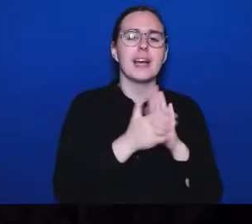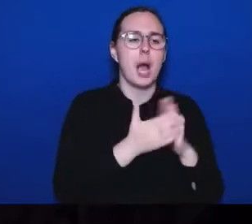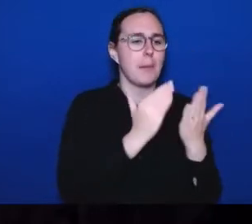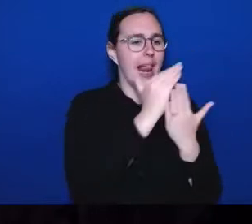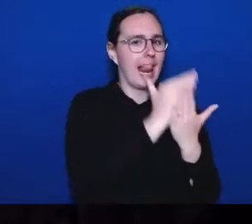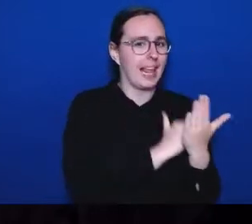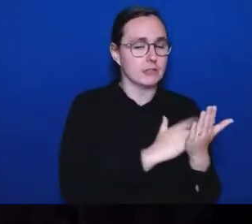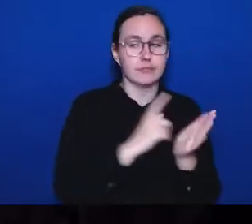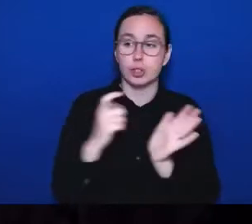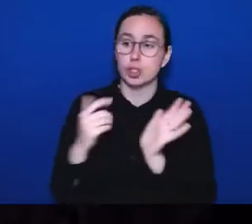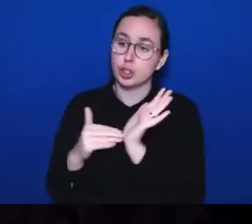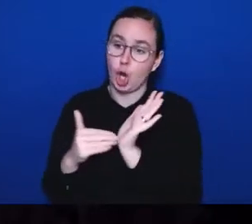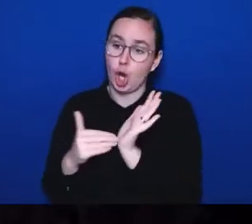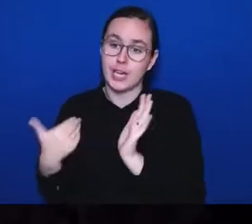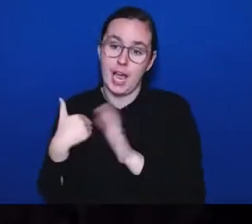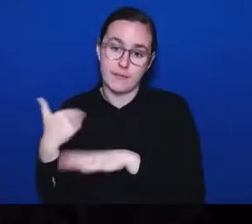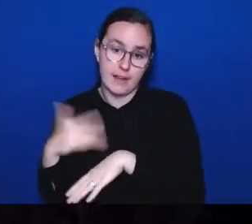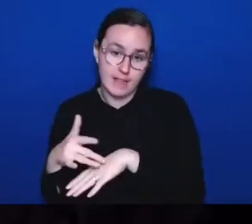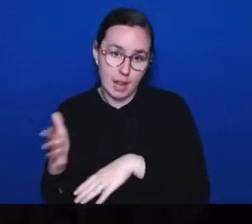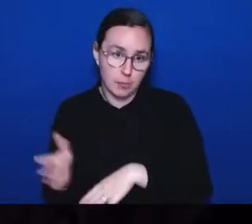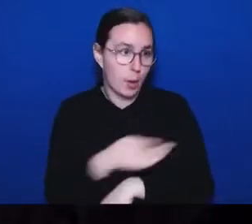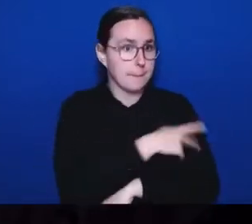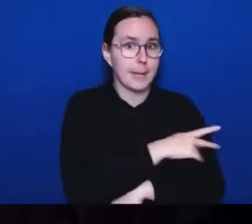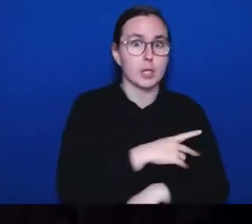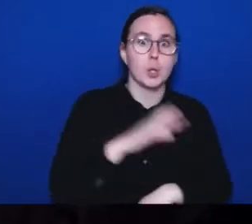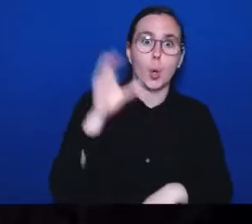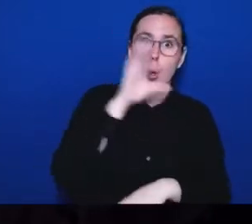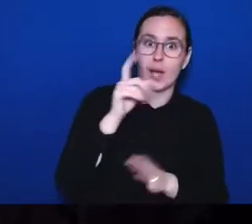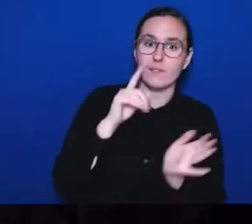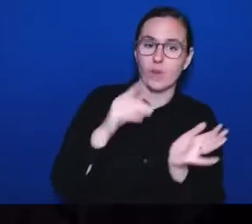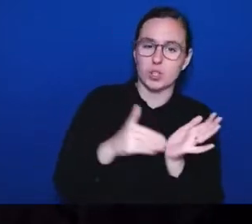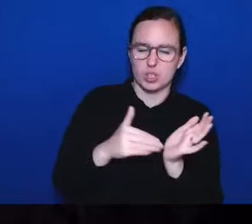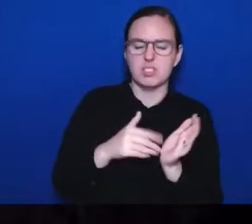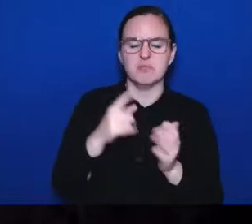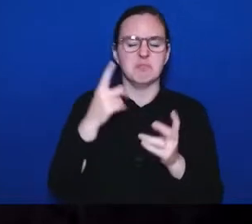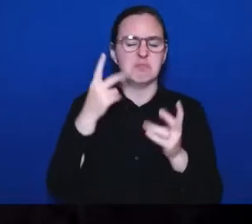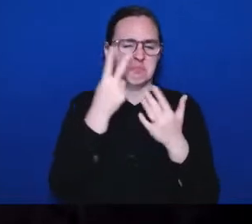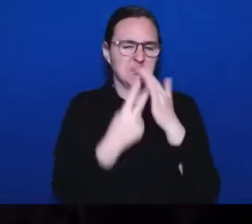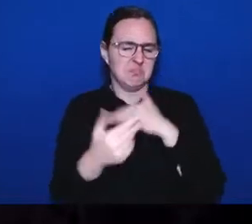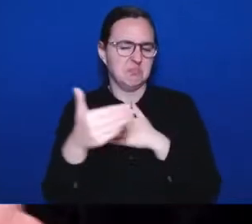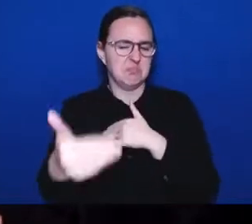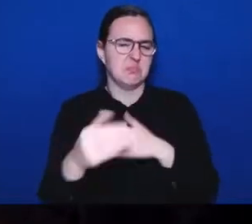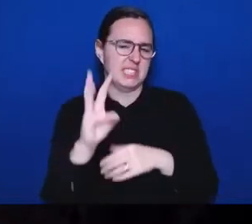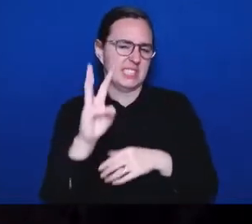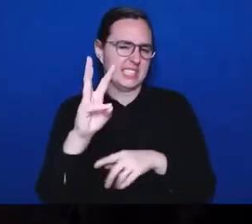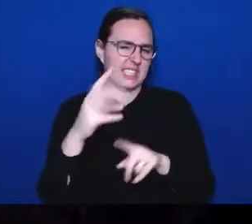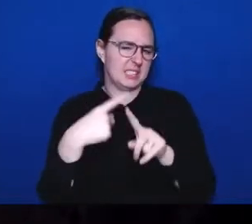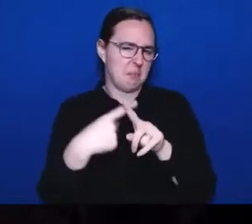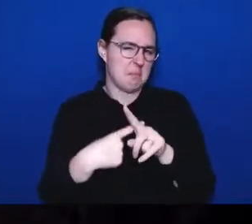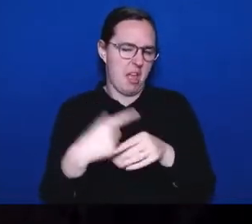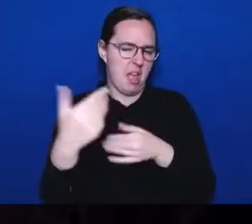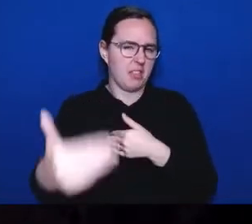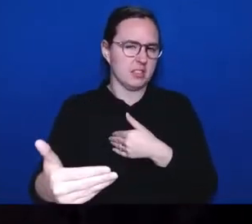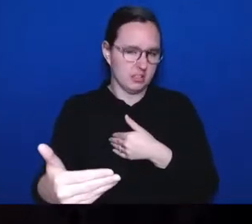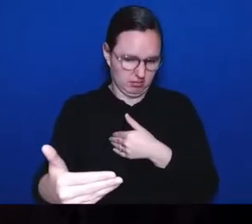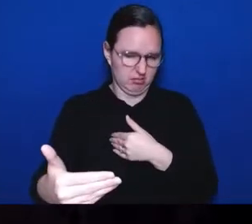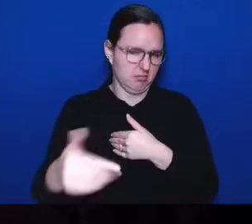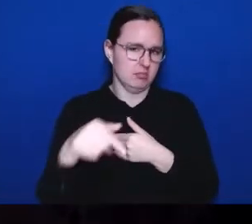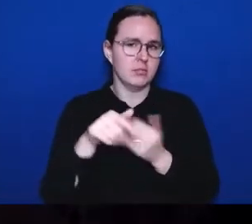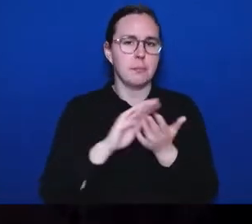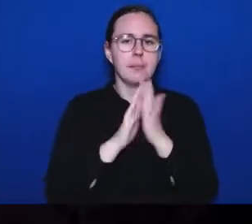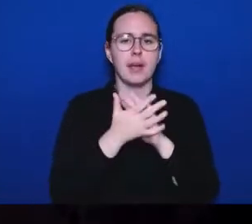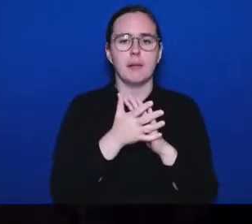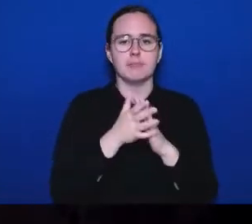going to ensure that there's a rostering system in place so that you know, you don't have to search around, you don't have to phone doctor by doctor, that you'll